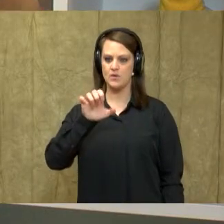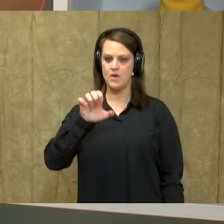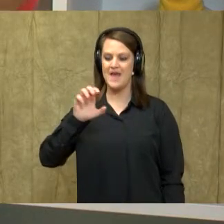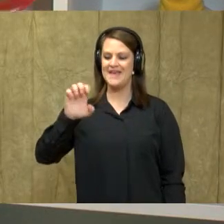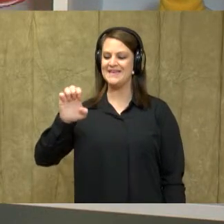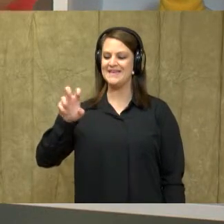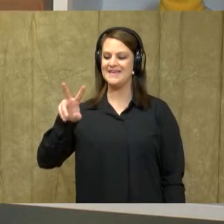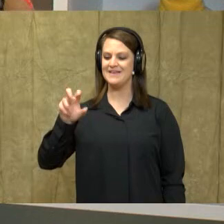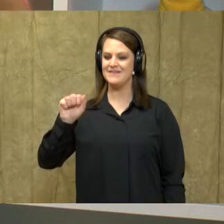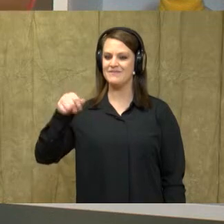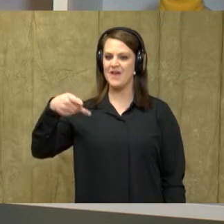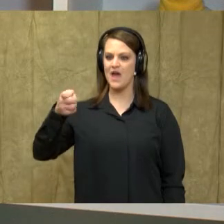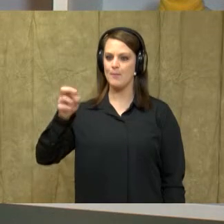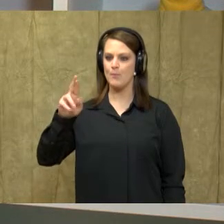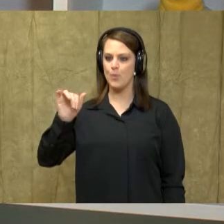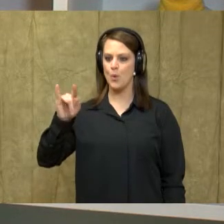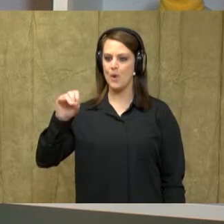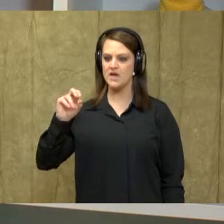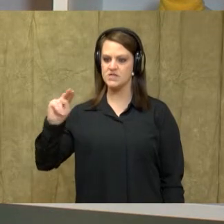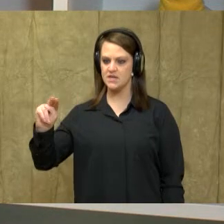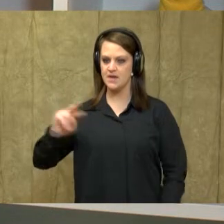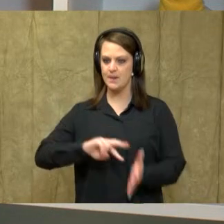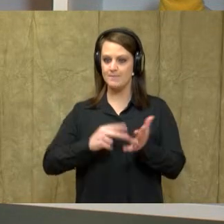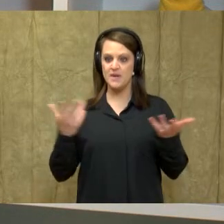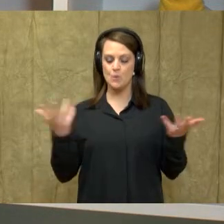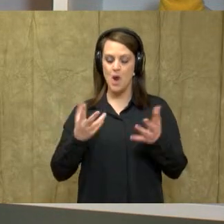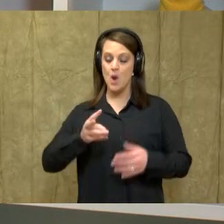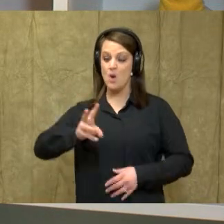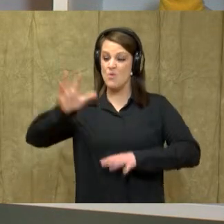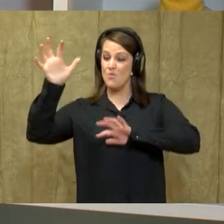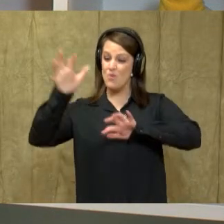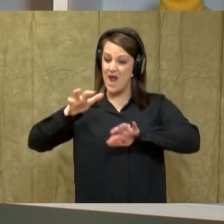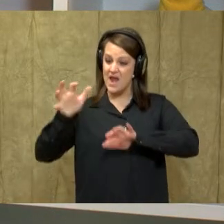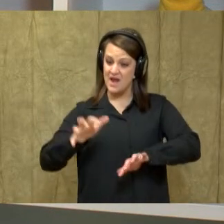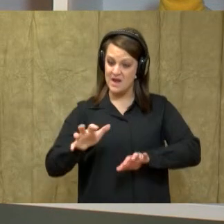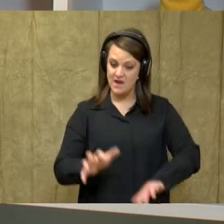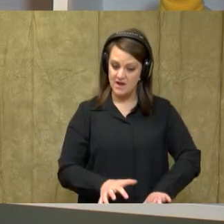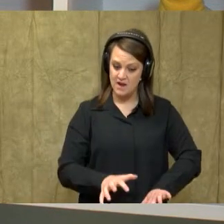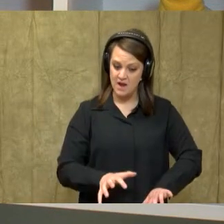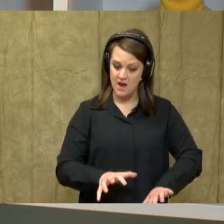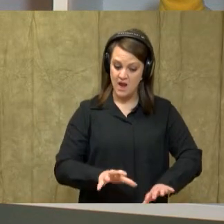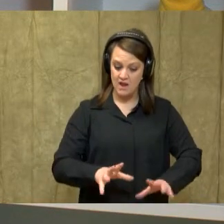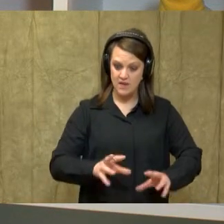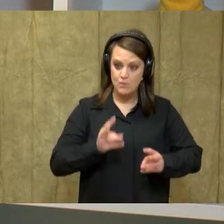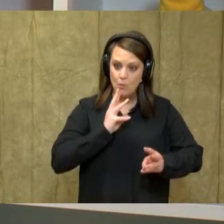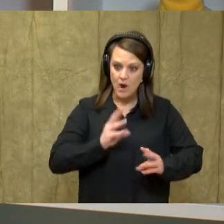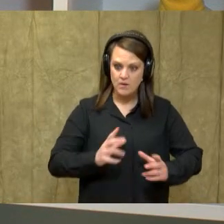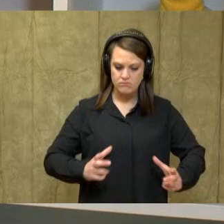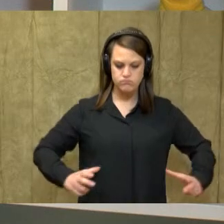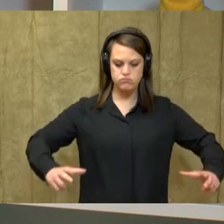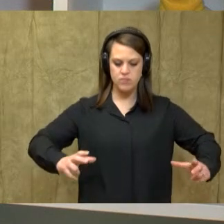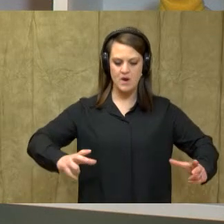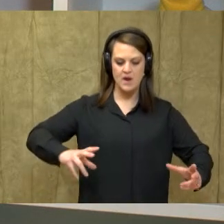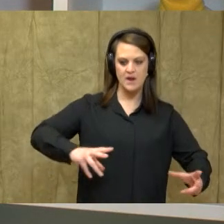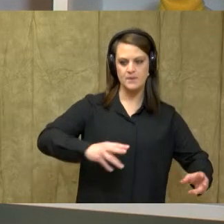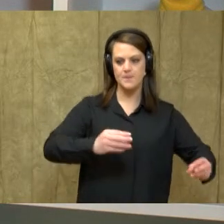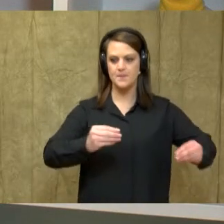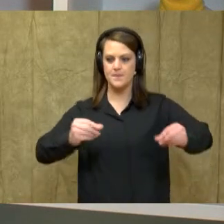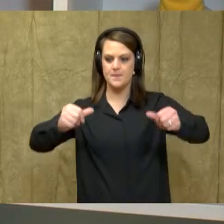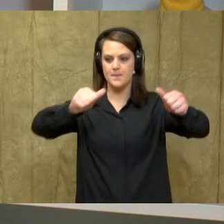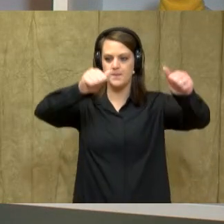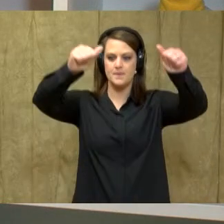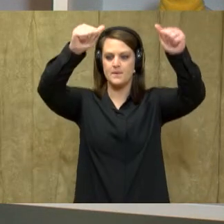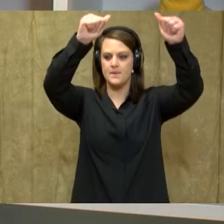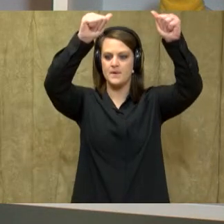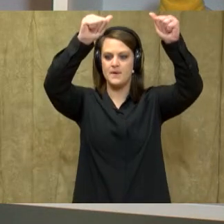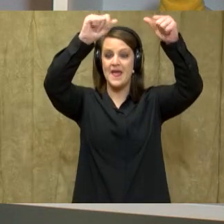when the rain water went up into the sky. And then it condensates. It becomes condensation where it